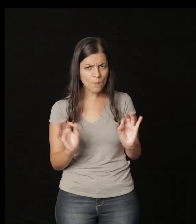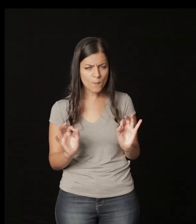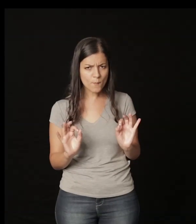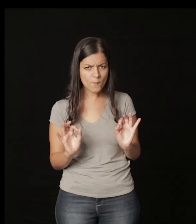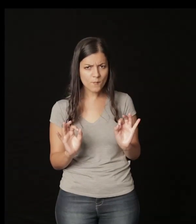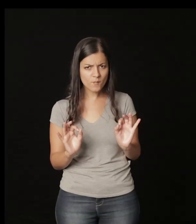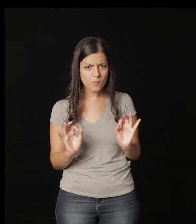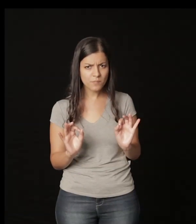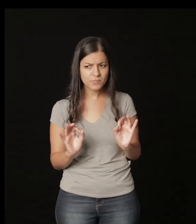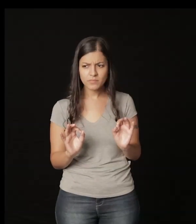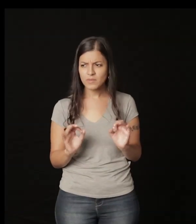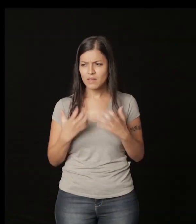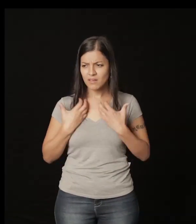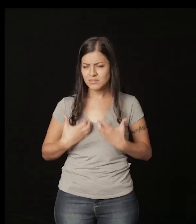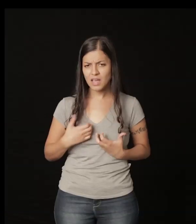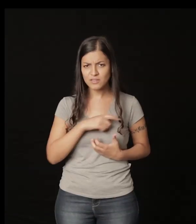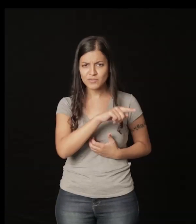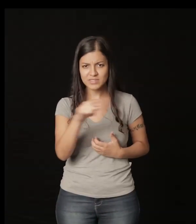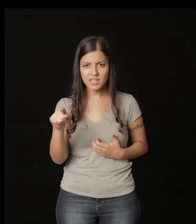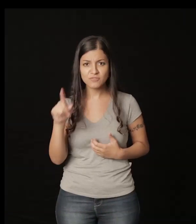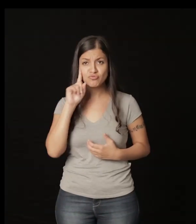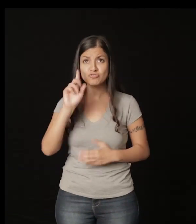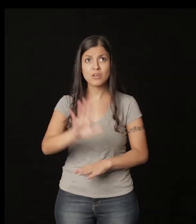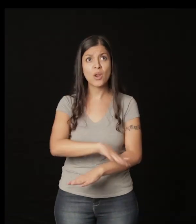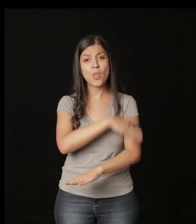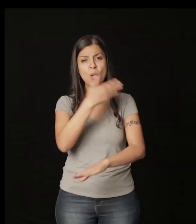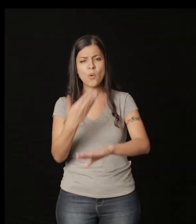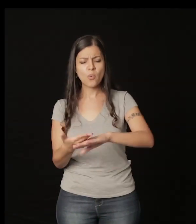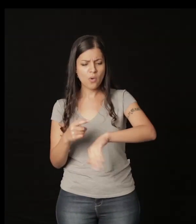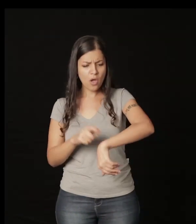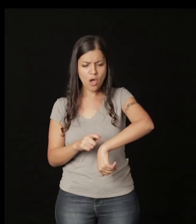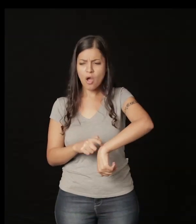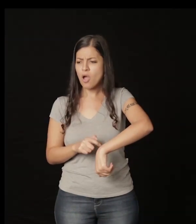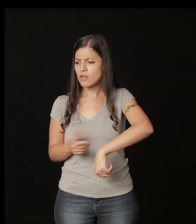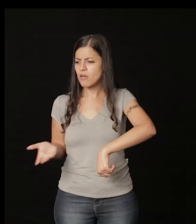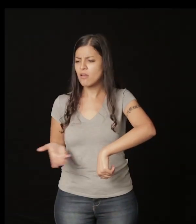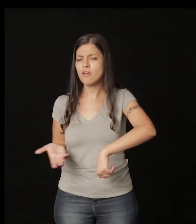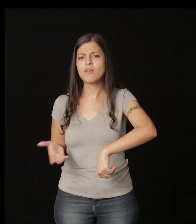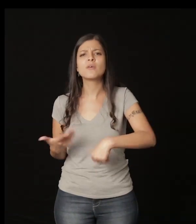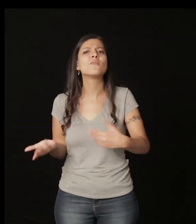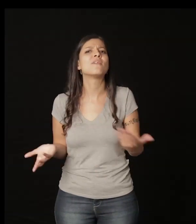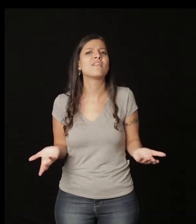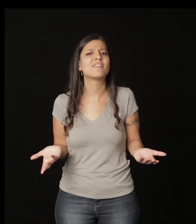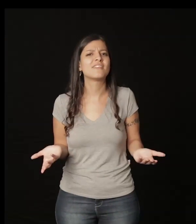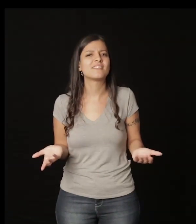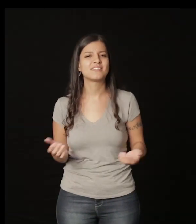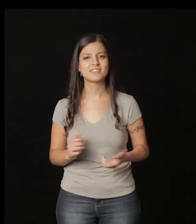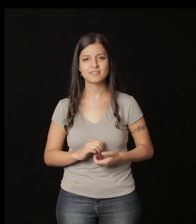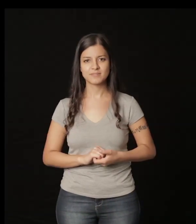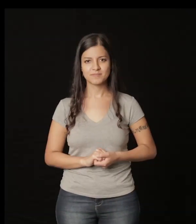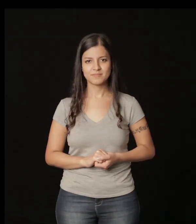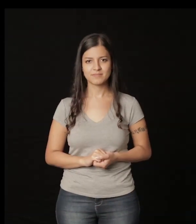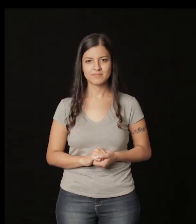Anybody got any questions? No, everyone's tired. It's been a long day. What time is it?